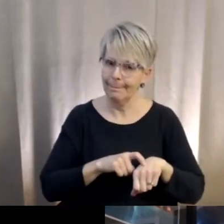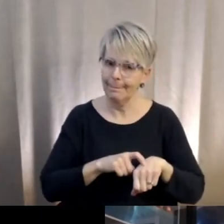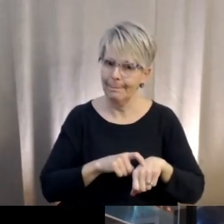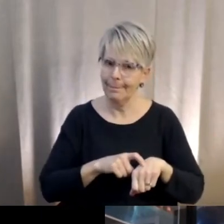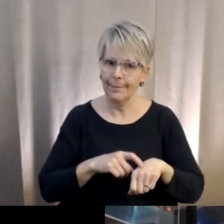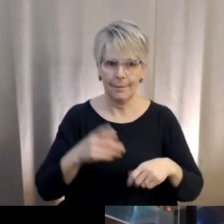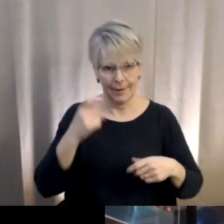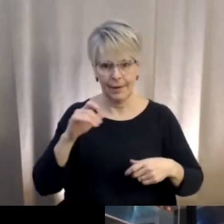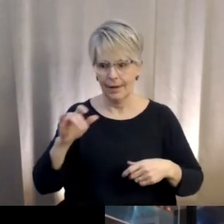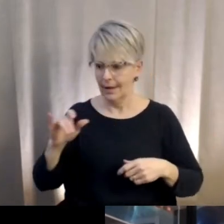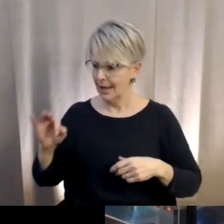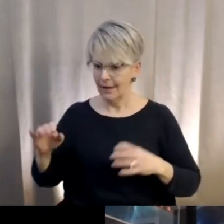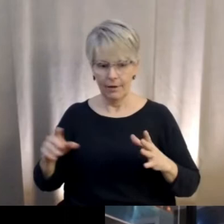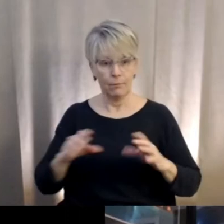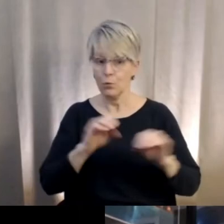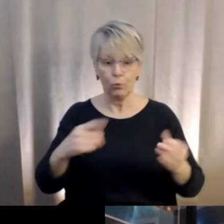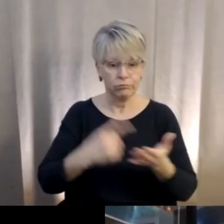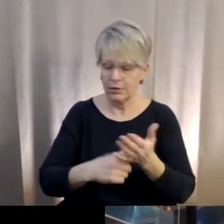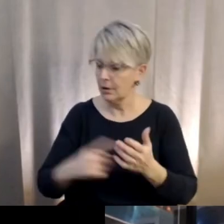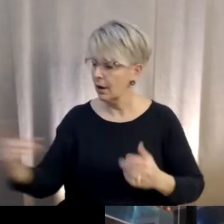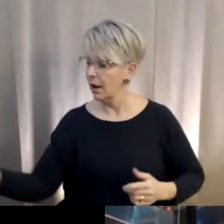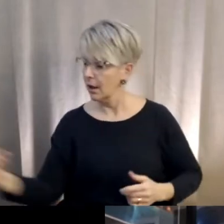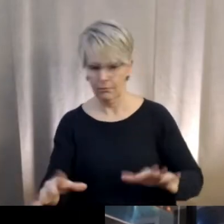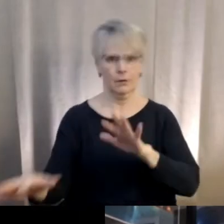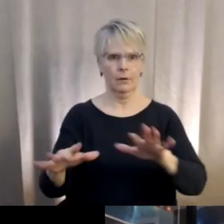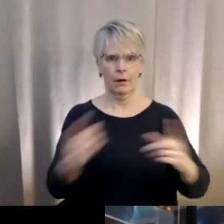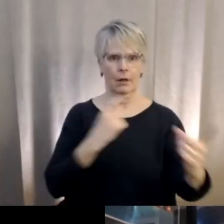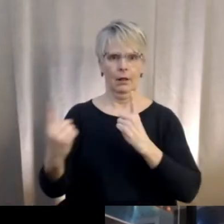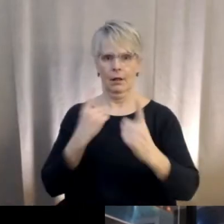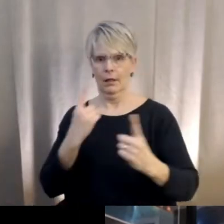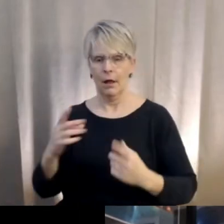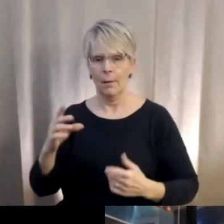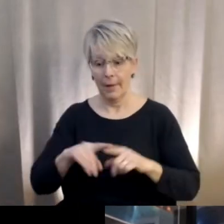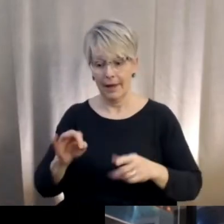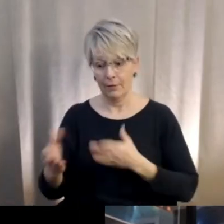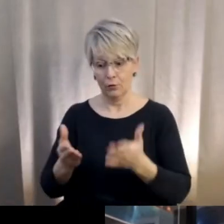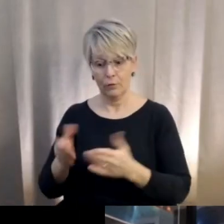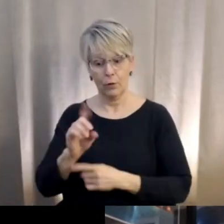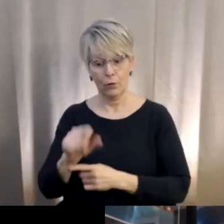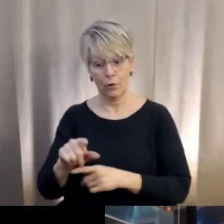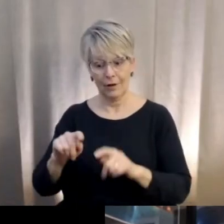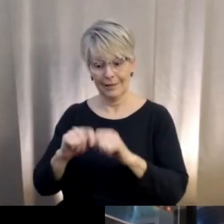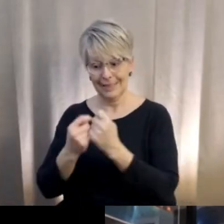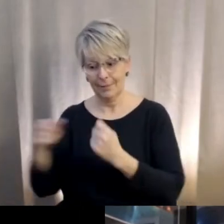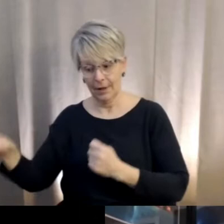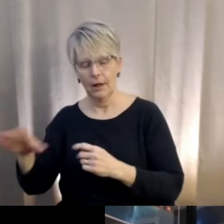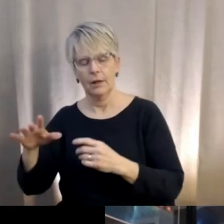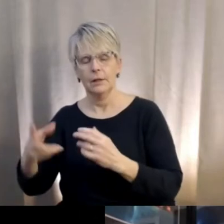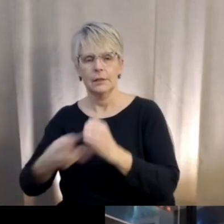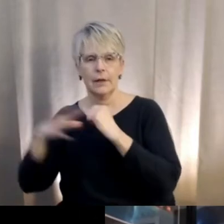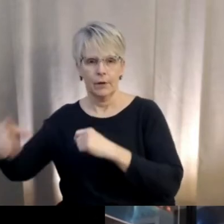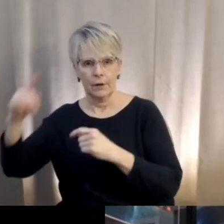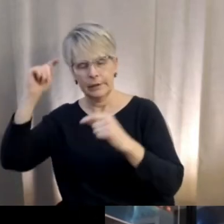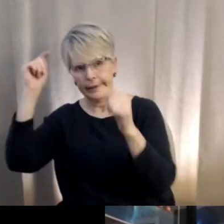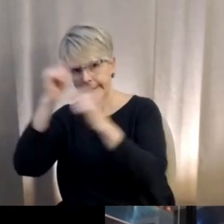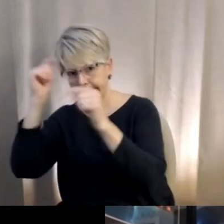from potential disruptions. But also it'll save the service dog team a lot of headache from people